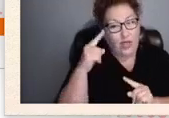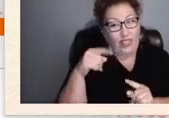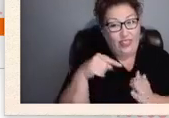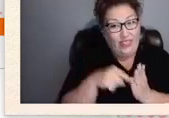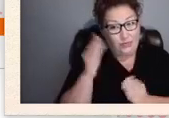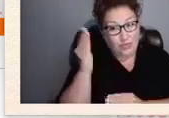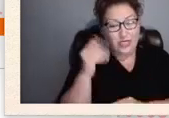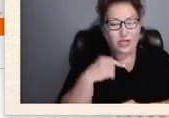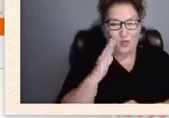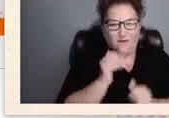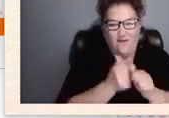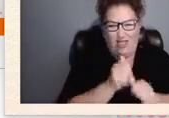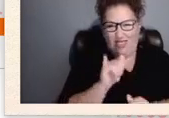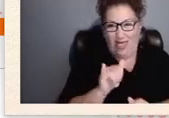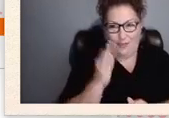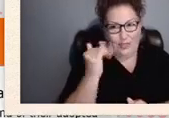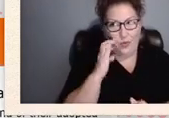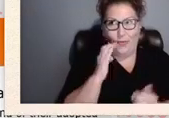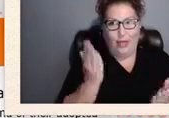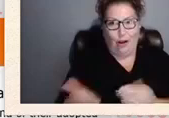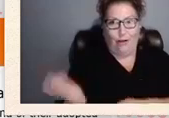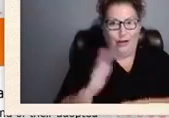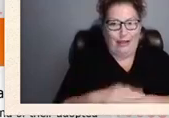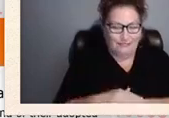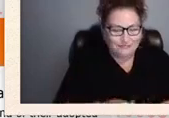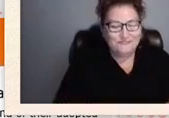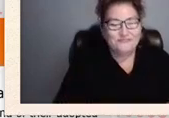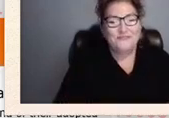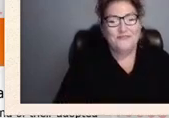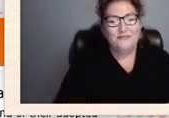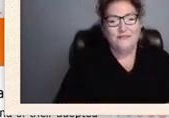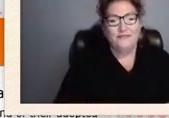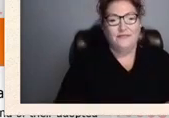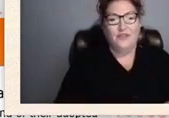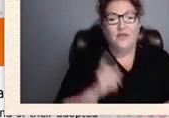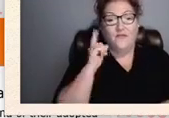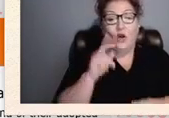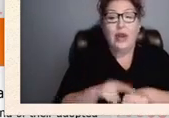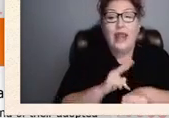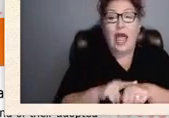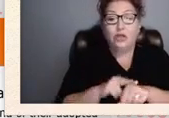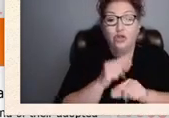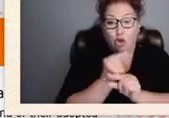day. So we don't want to have that. So under natural guardianship, under Chapter